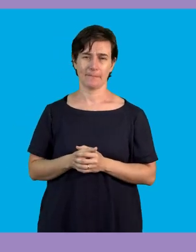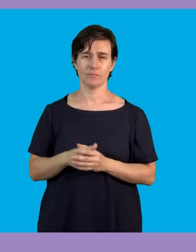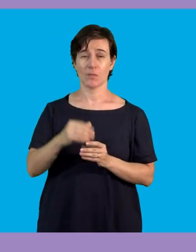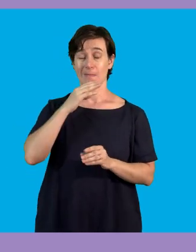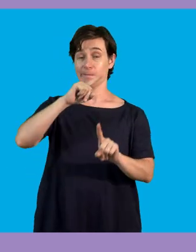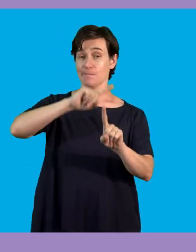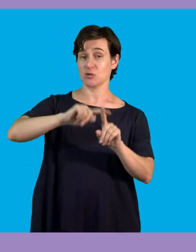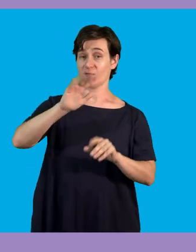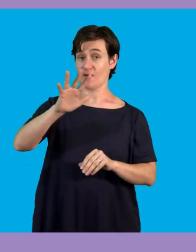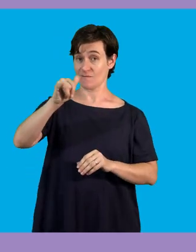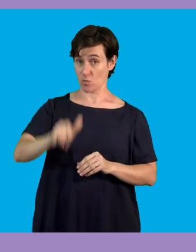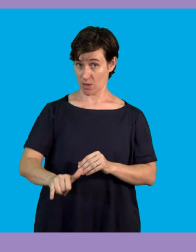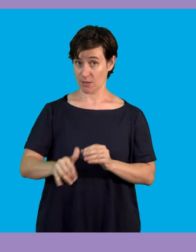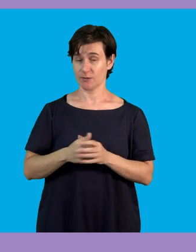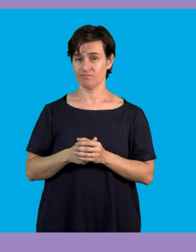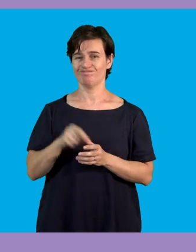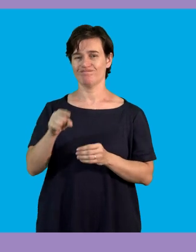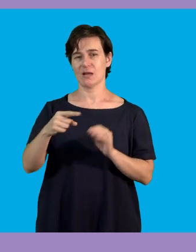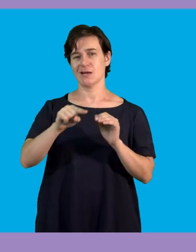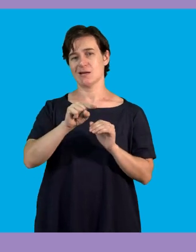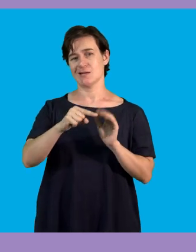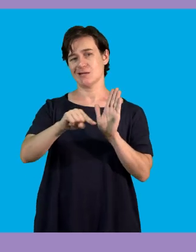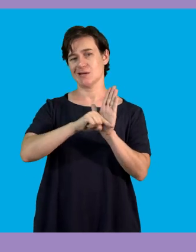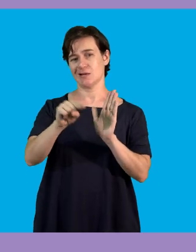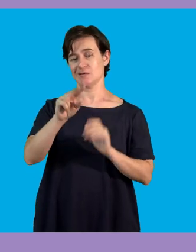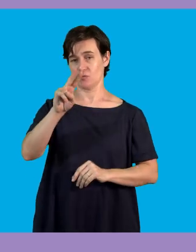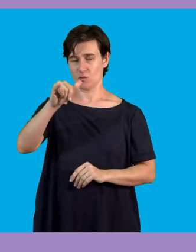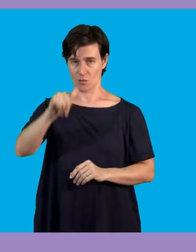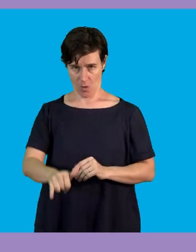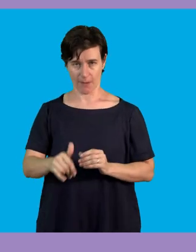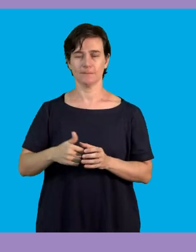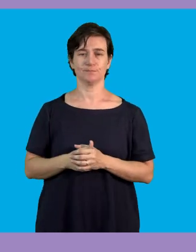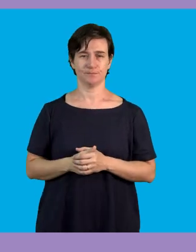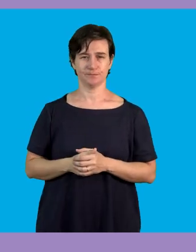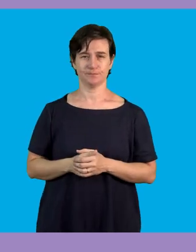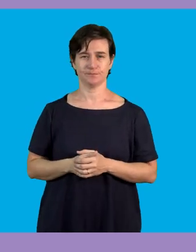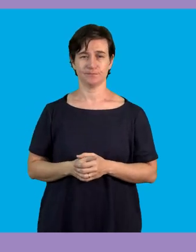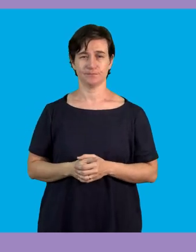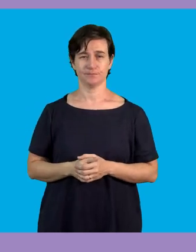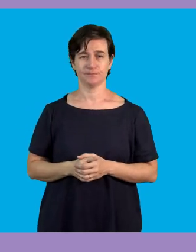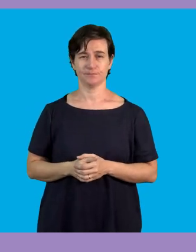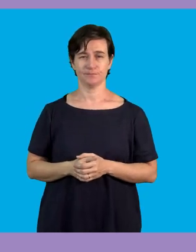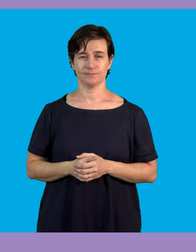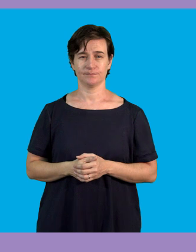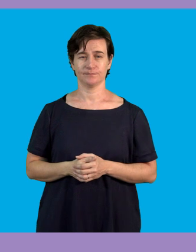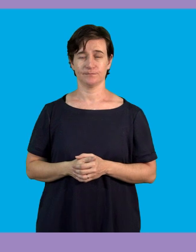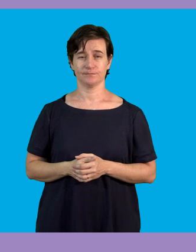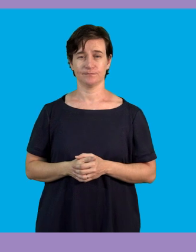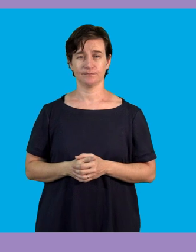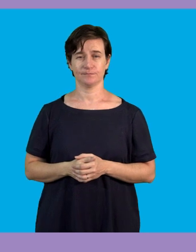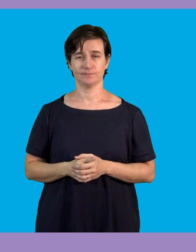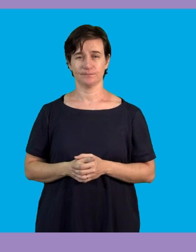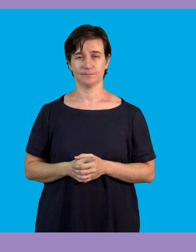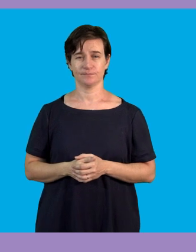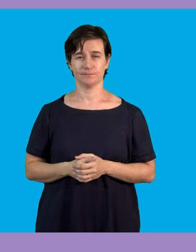would be positive 5y and negative 2y. Now let's look at it. We